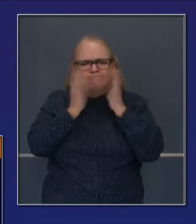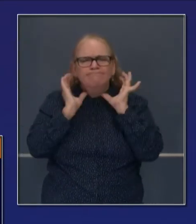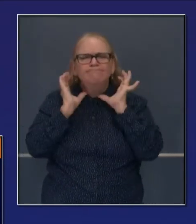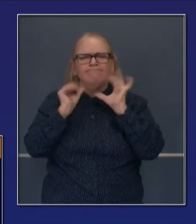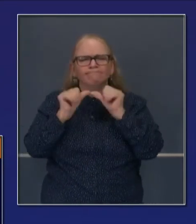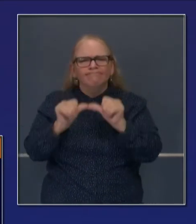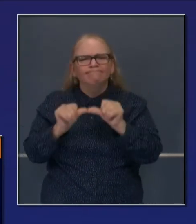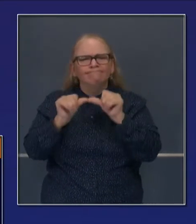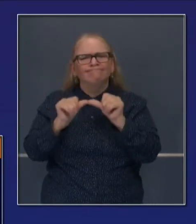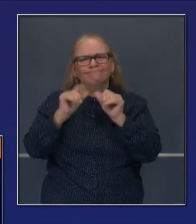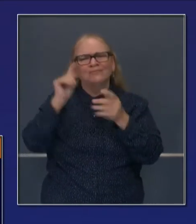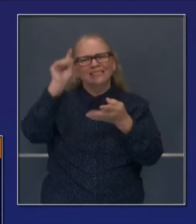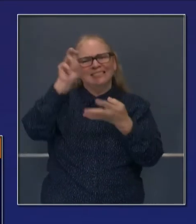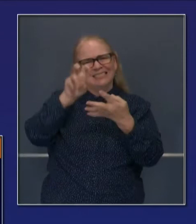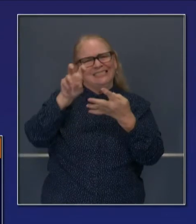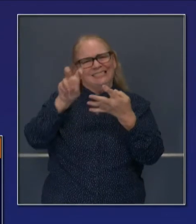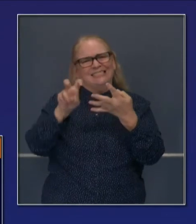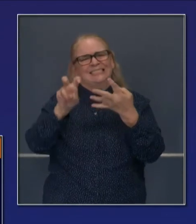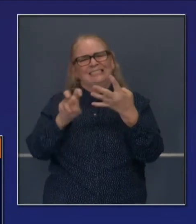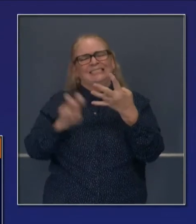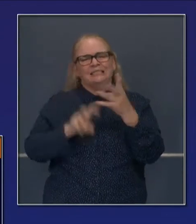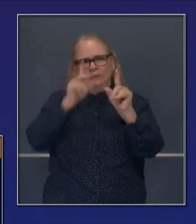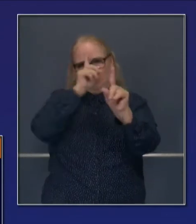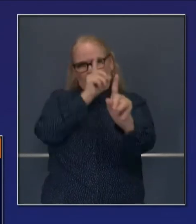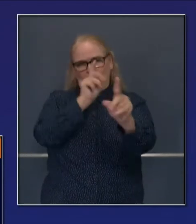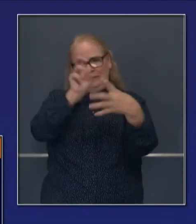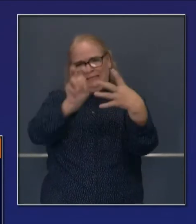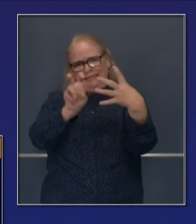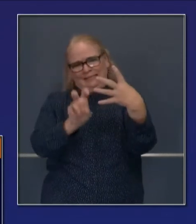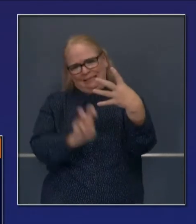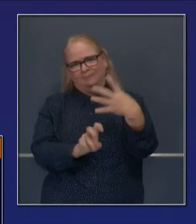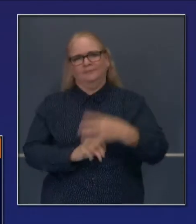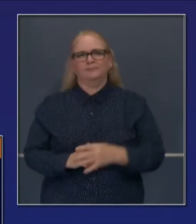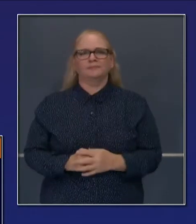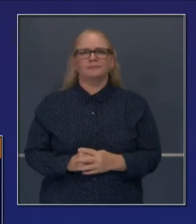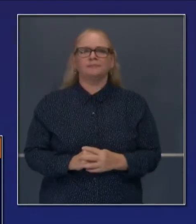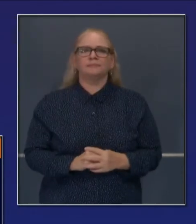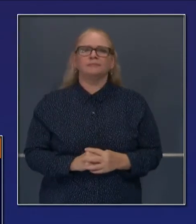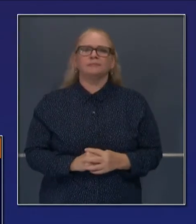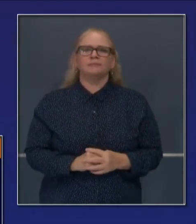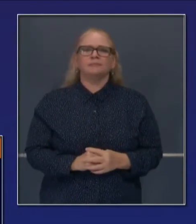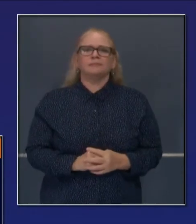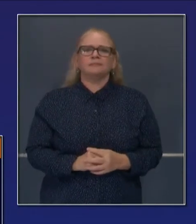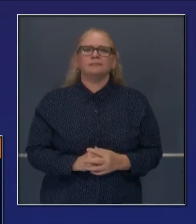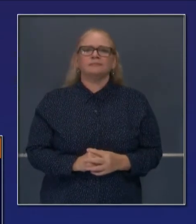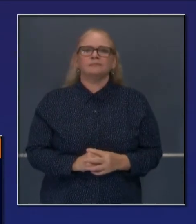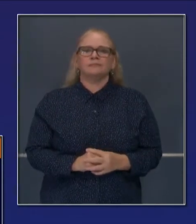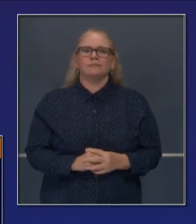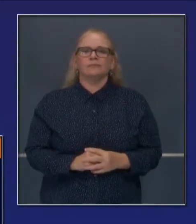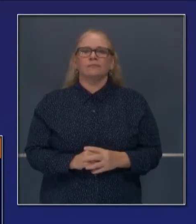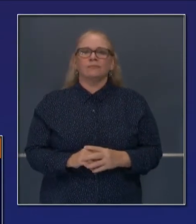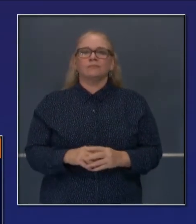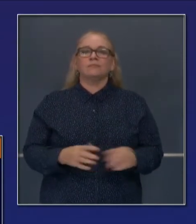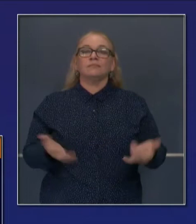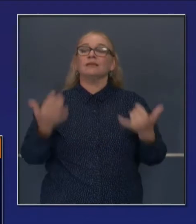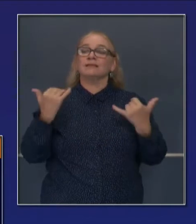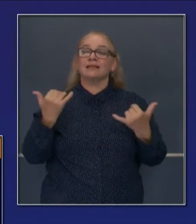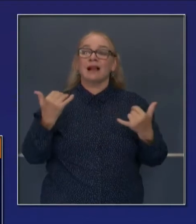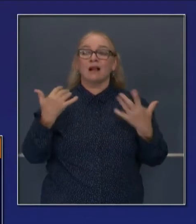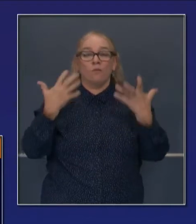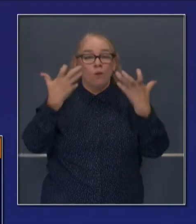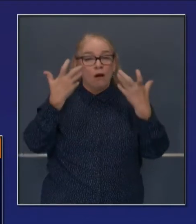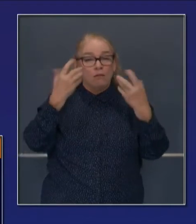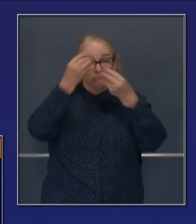to tier. Speaking of methodical, but not slow, we have just released,